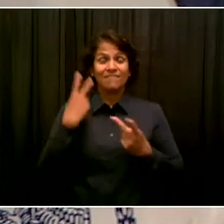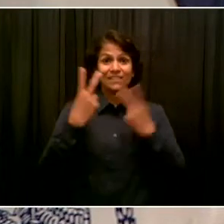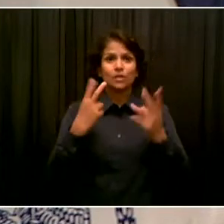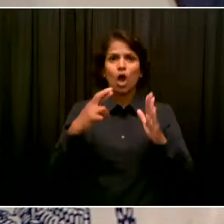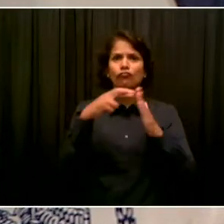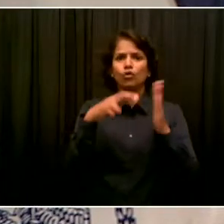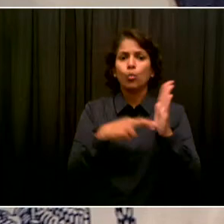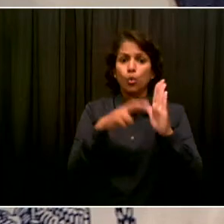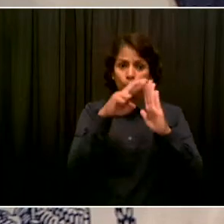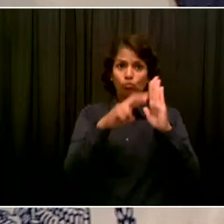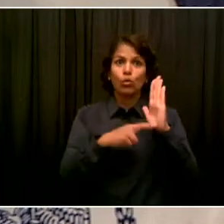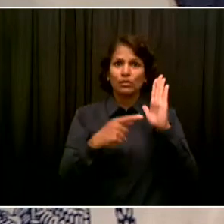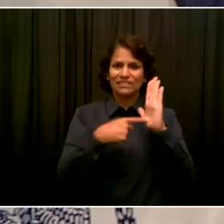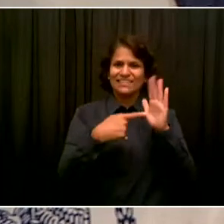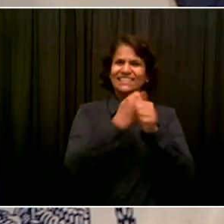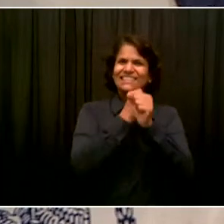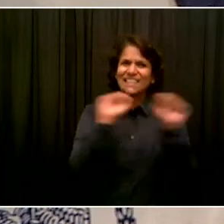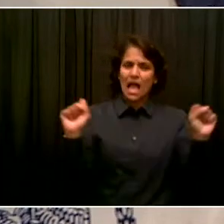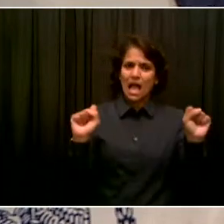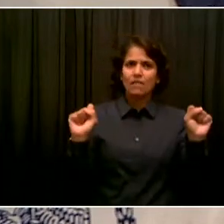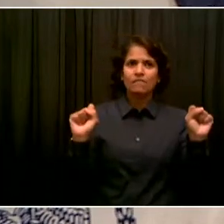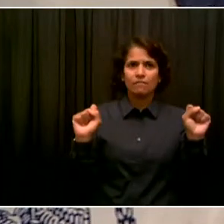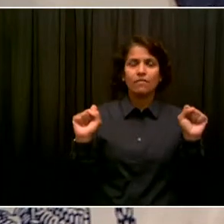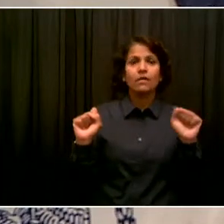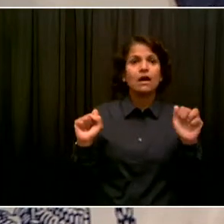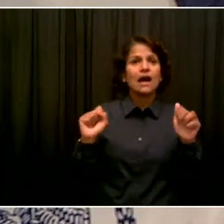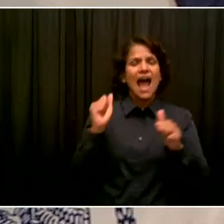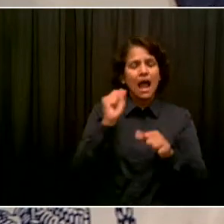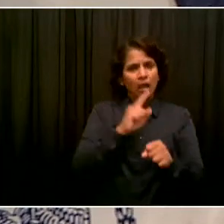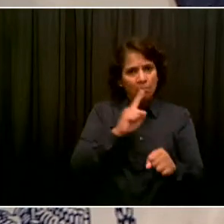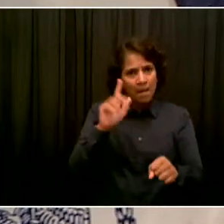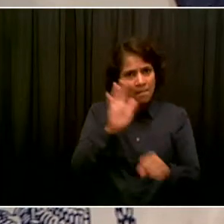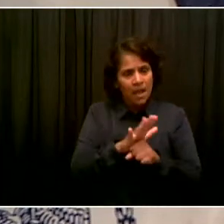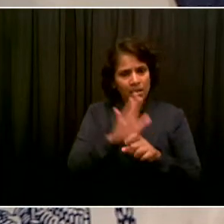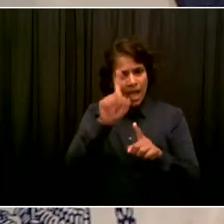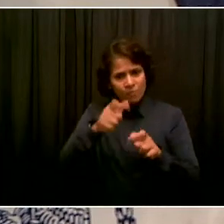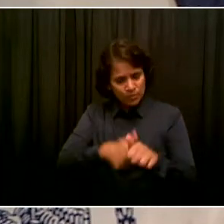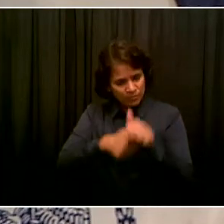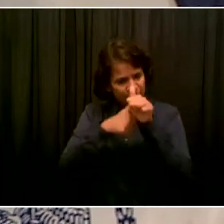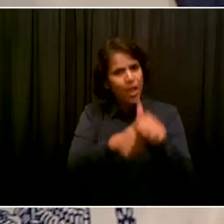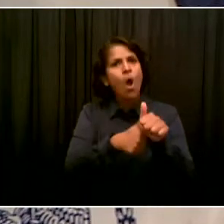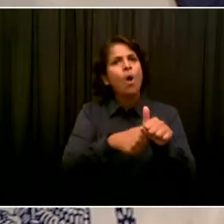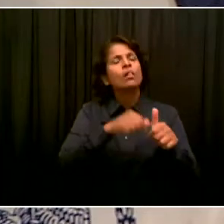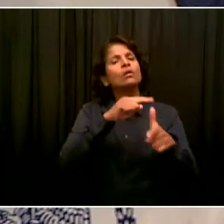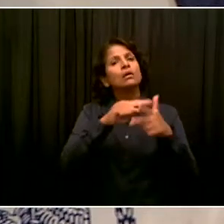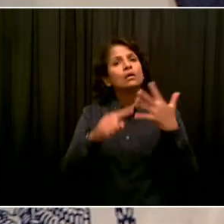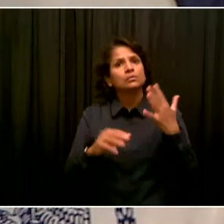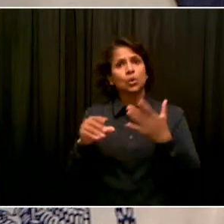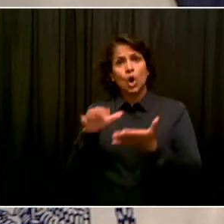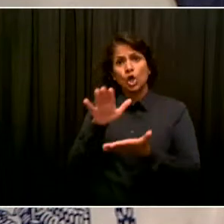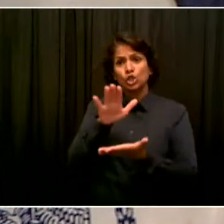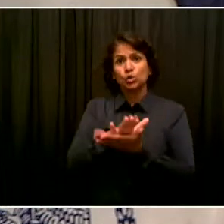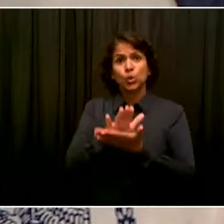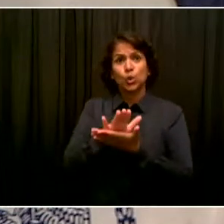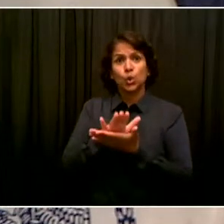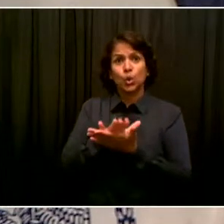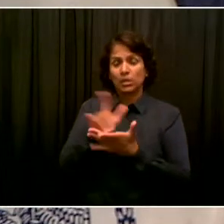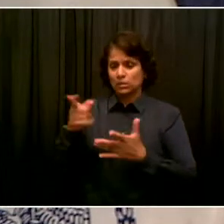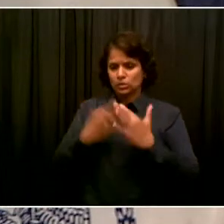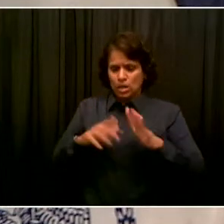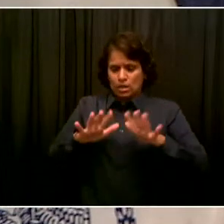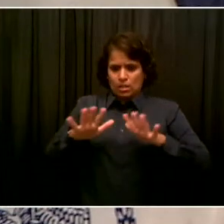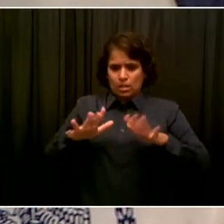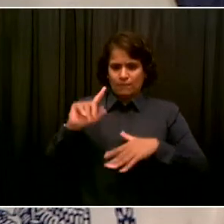committed to. And of course, it's the very beginning of school, so people are working out in new conditions how to get things